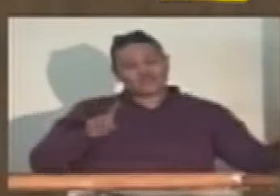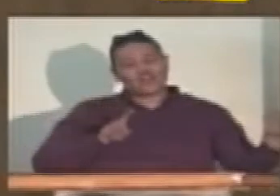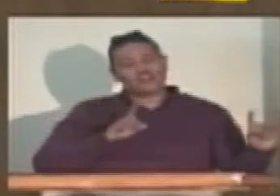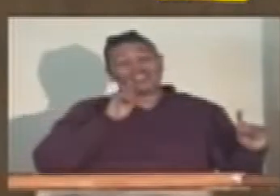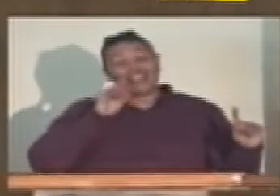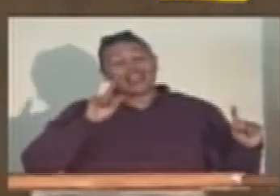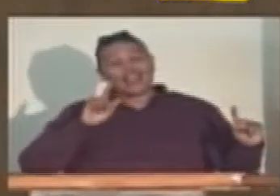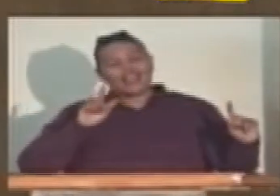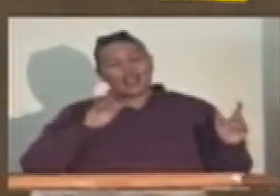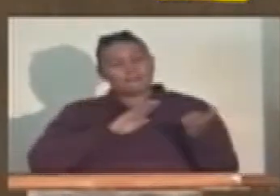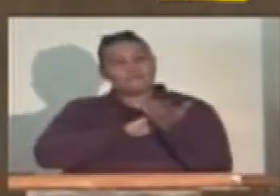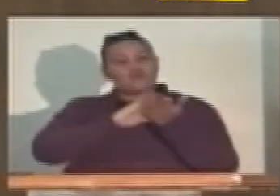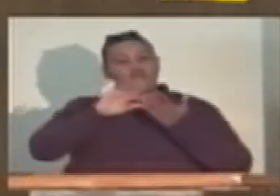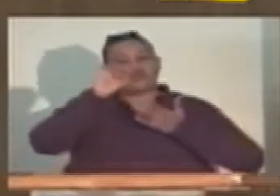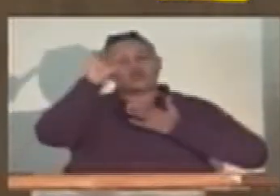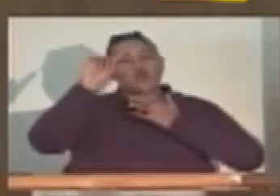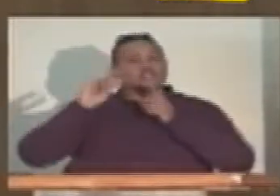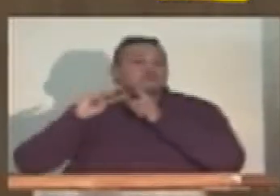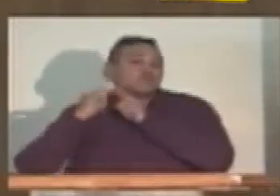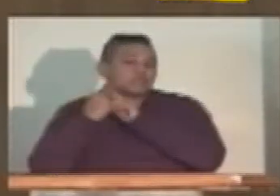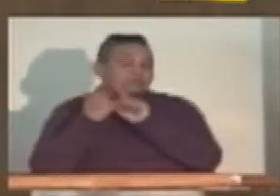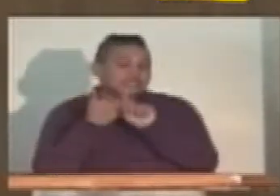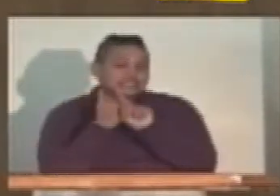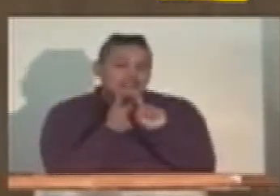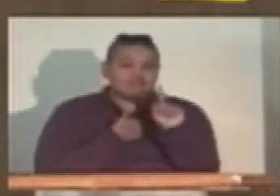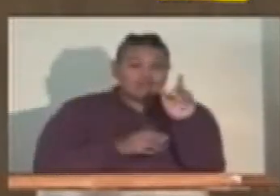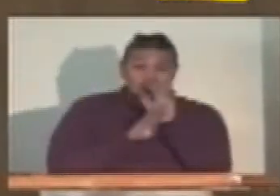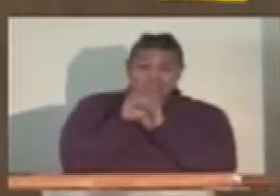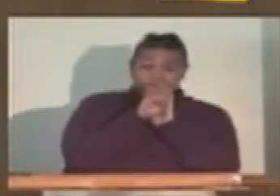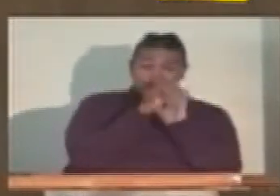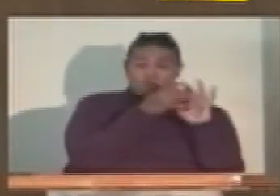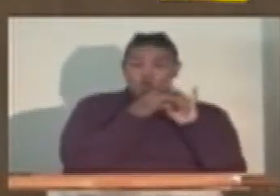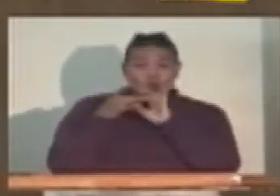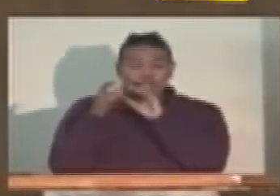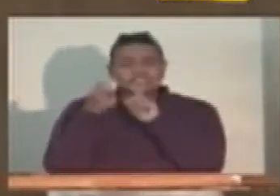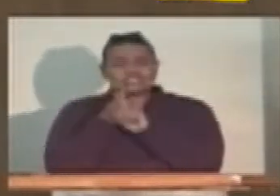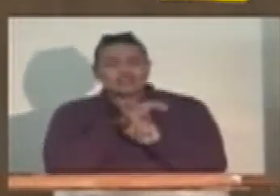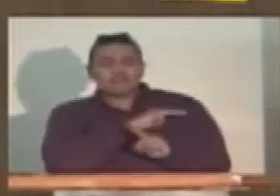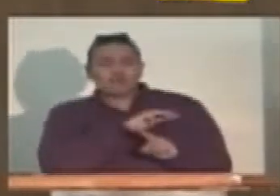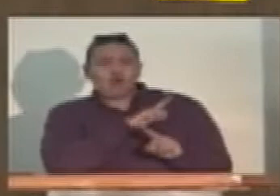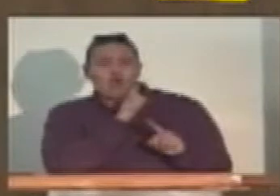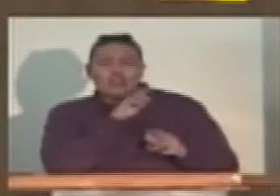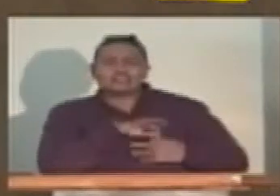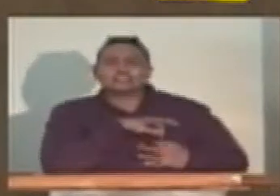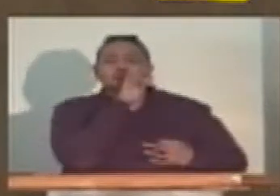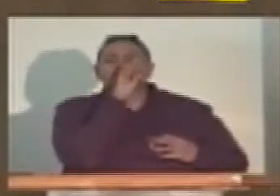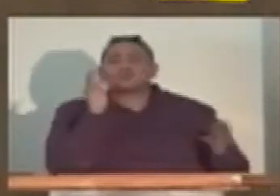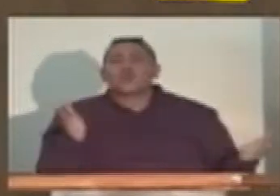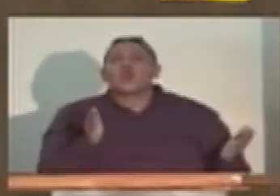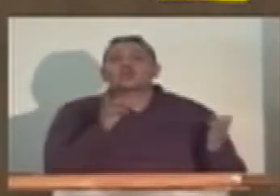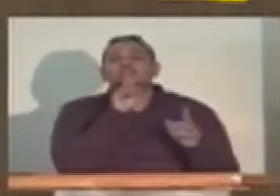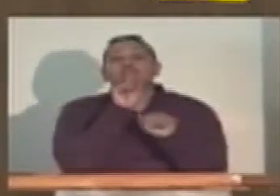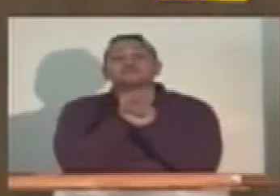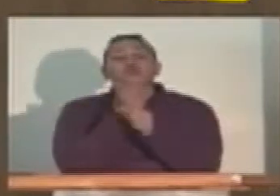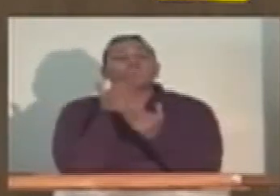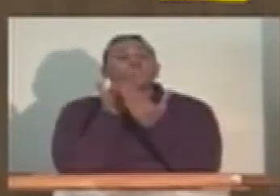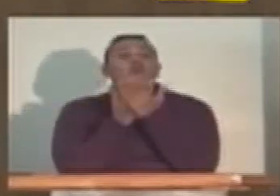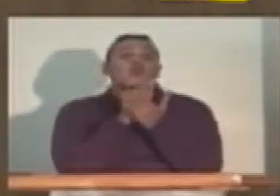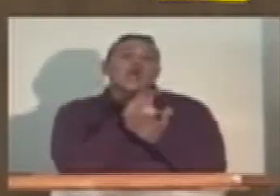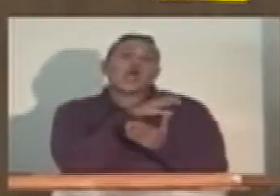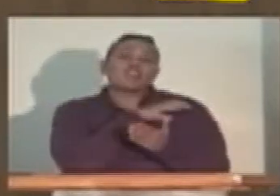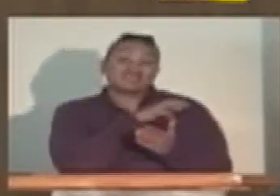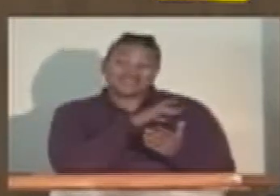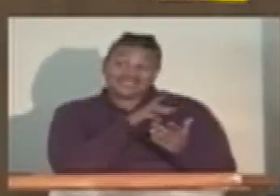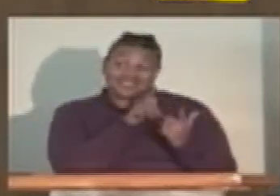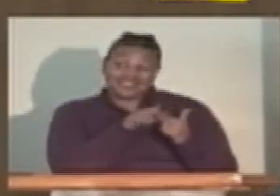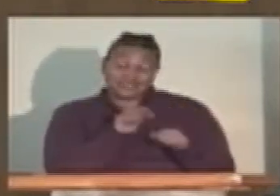purifying one's perception. It has to develop and coordinate moral and spiritual urges and ensure good character